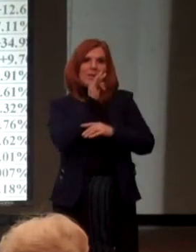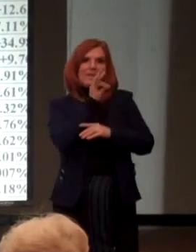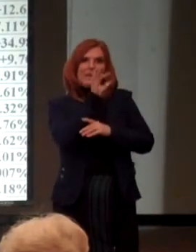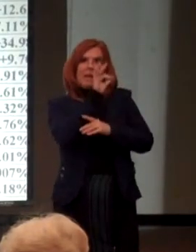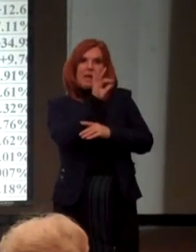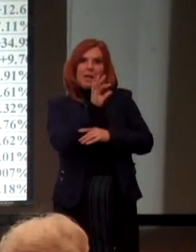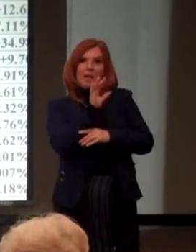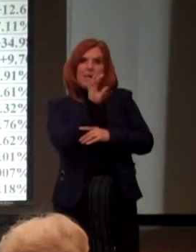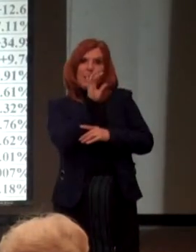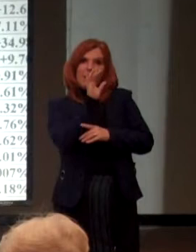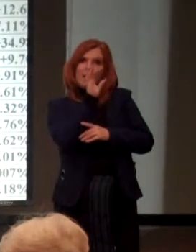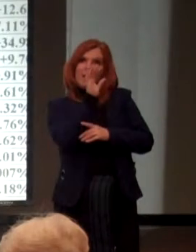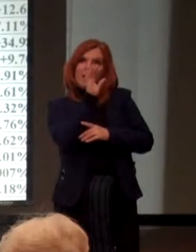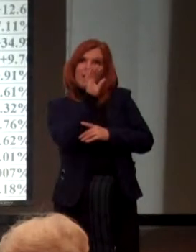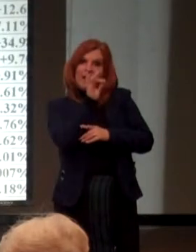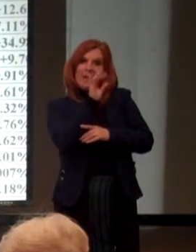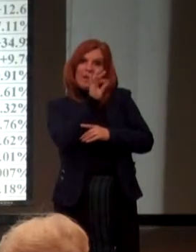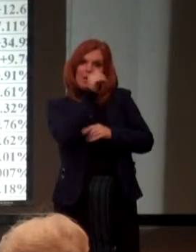1989